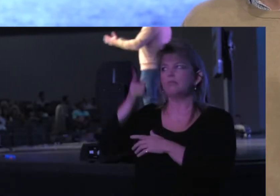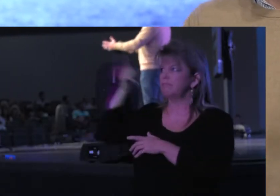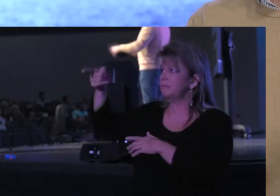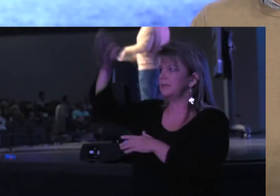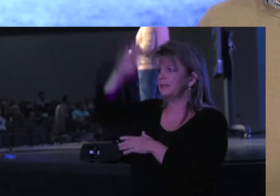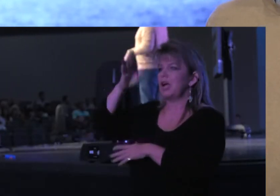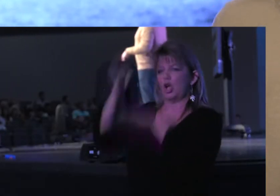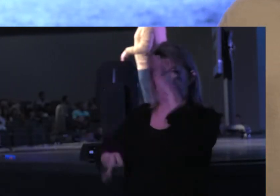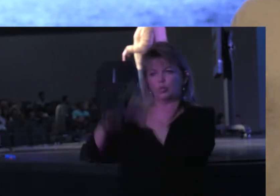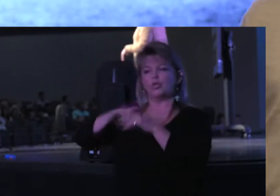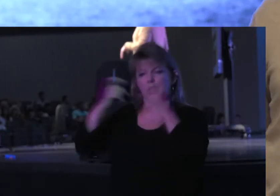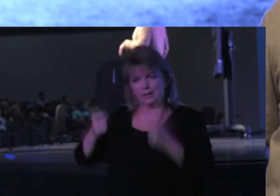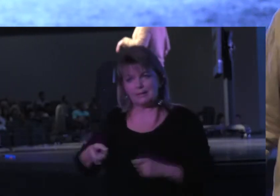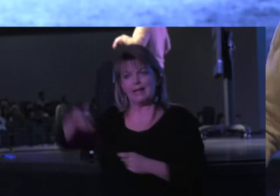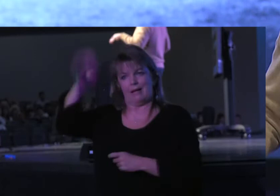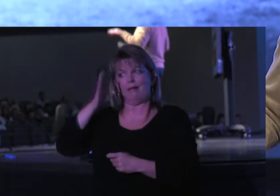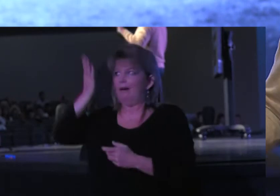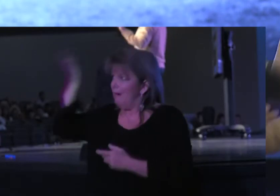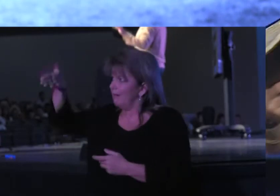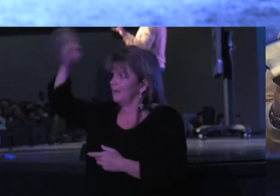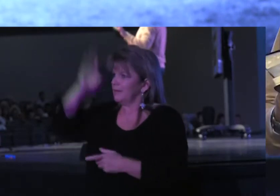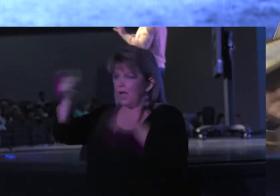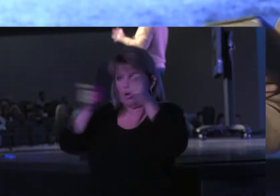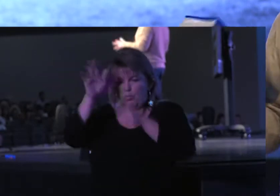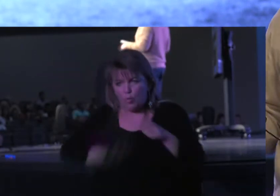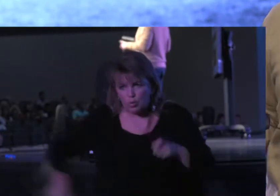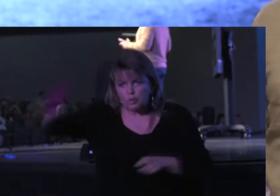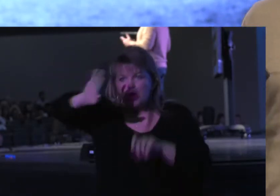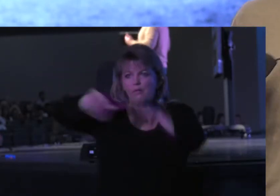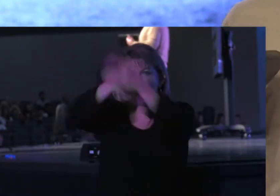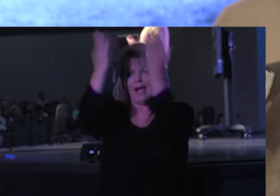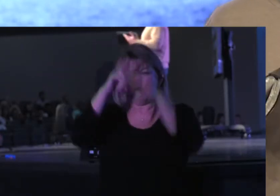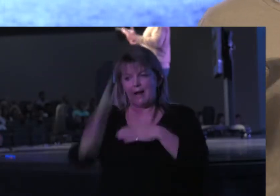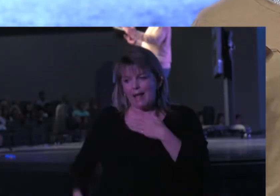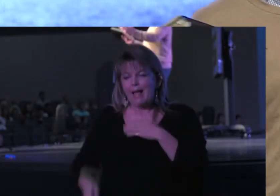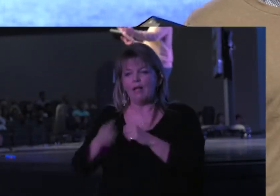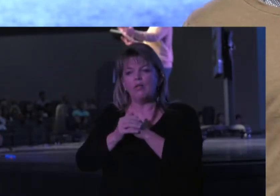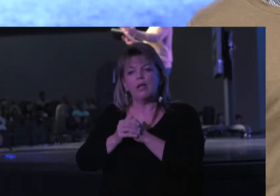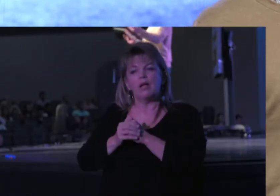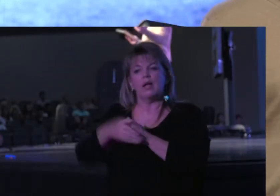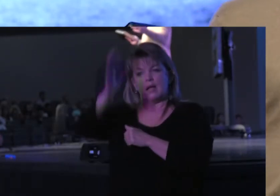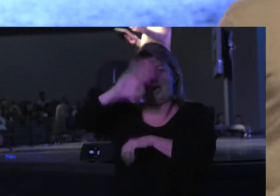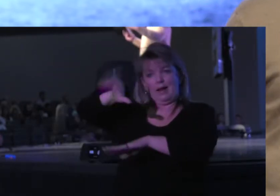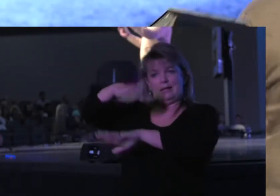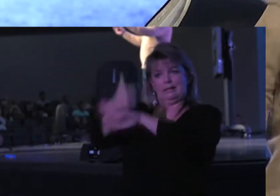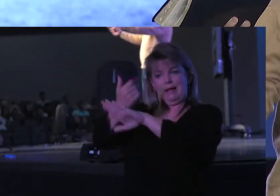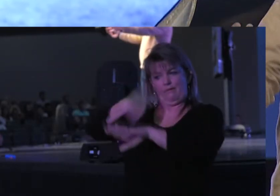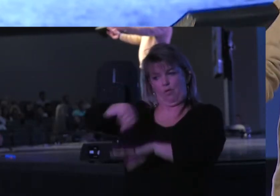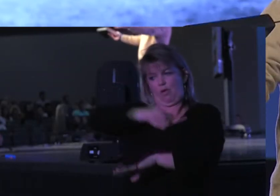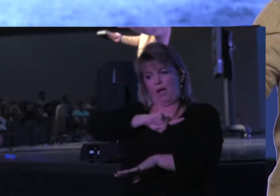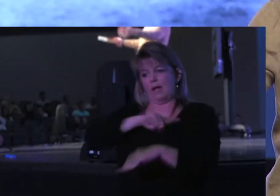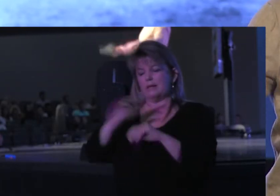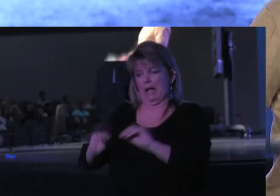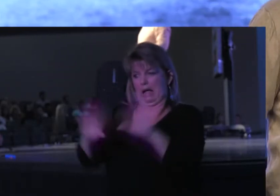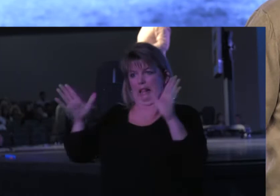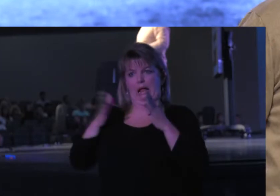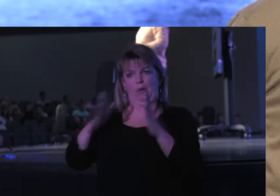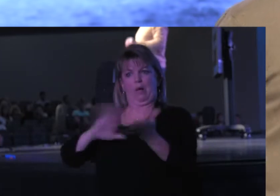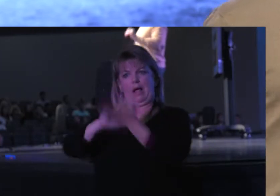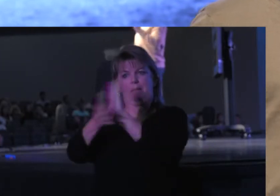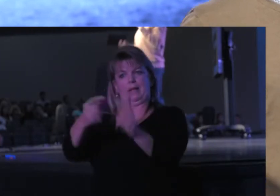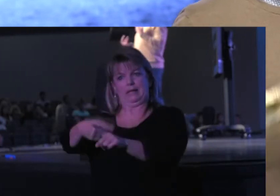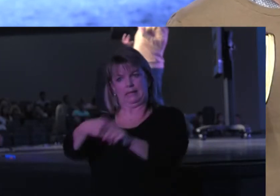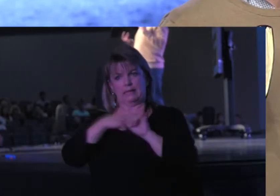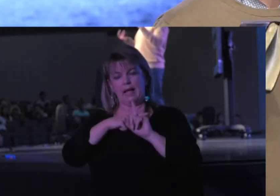who judges sin, that God is a God who rules over heaven and hell, that God has set up for us a clear way to be